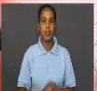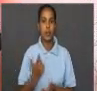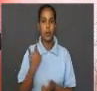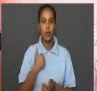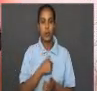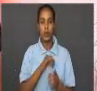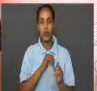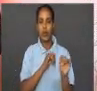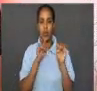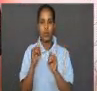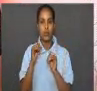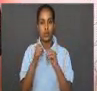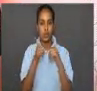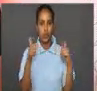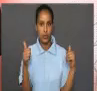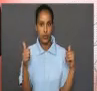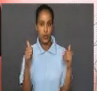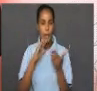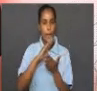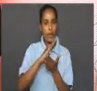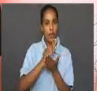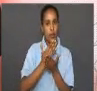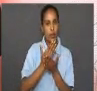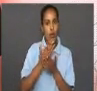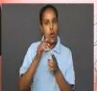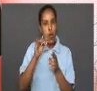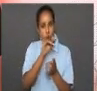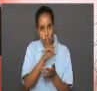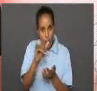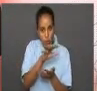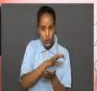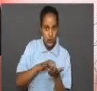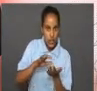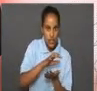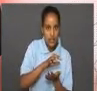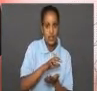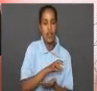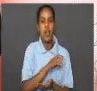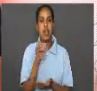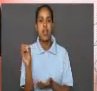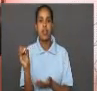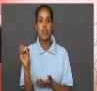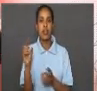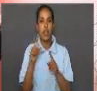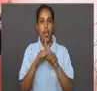We will also distinguish between homogeneous and